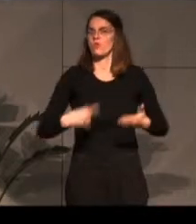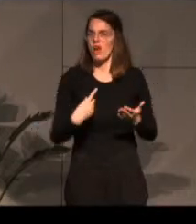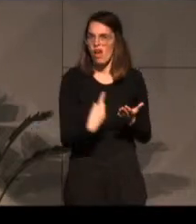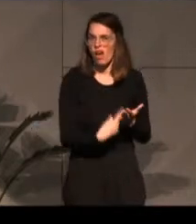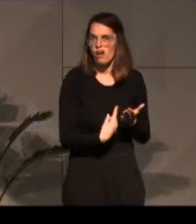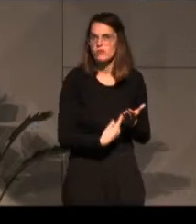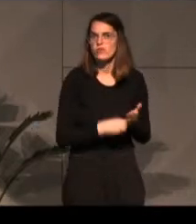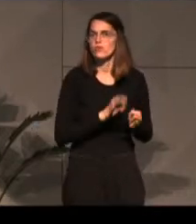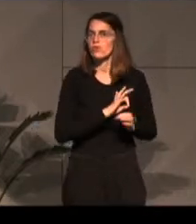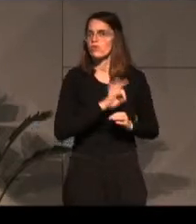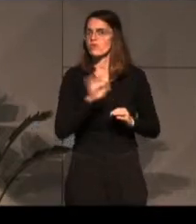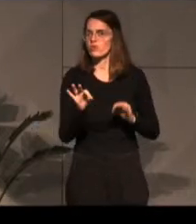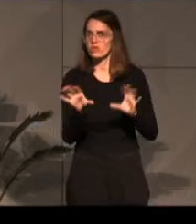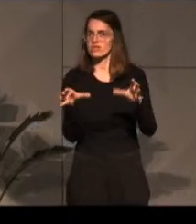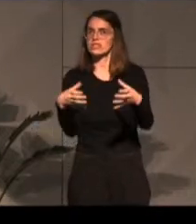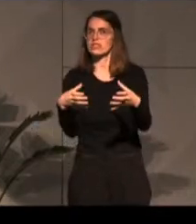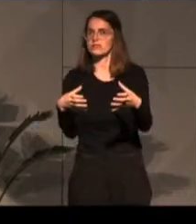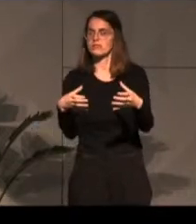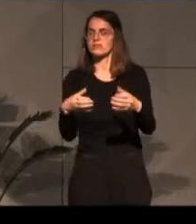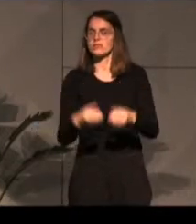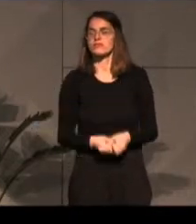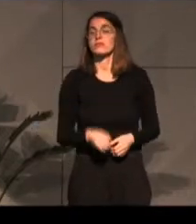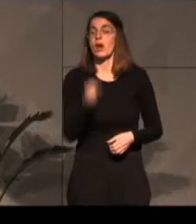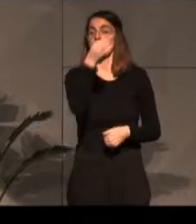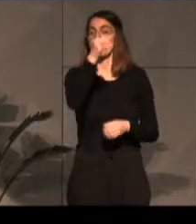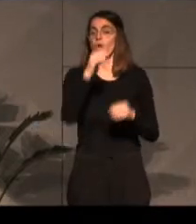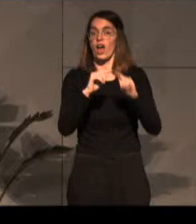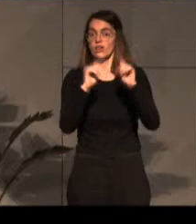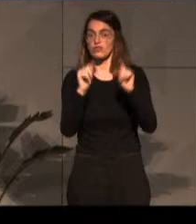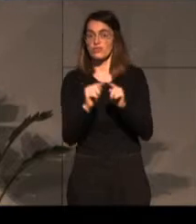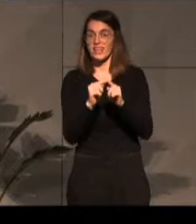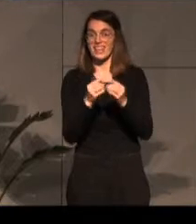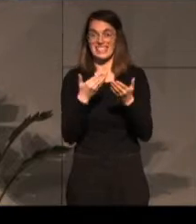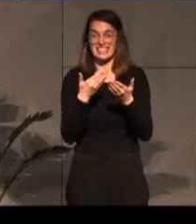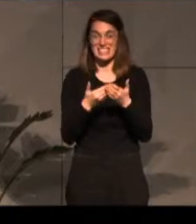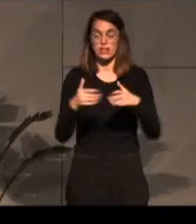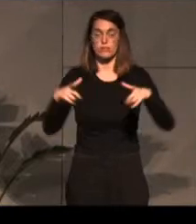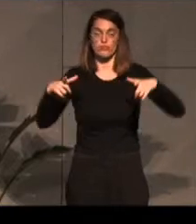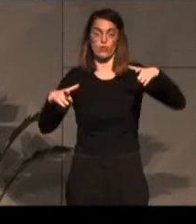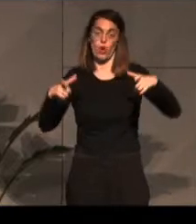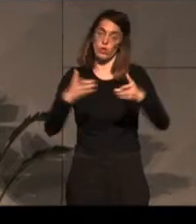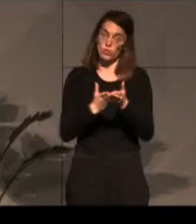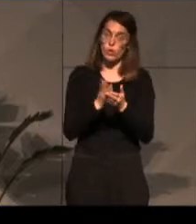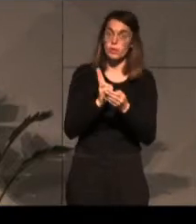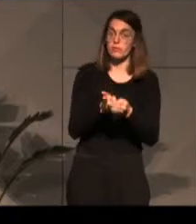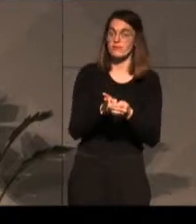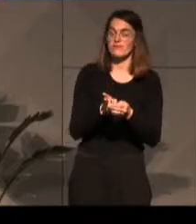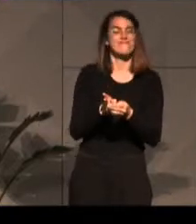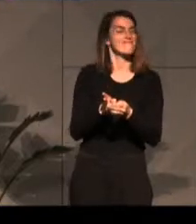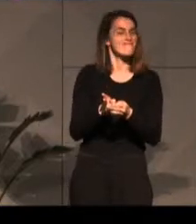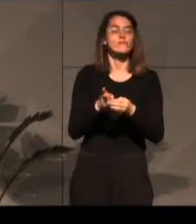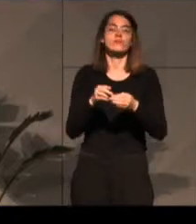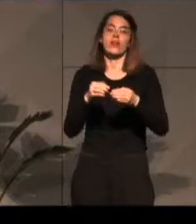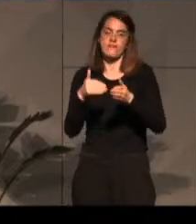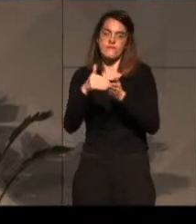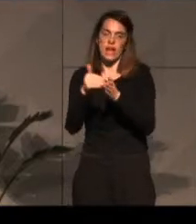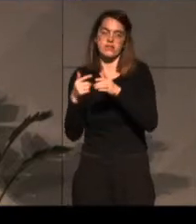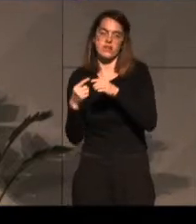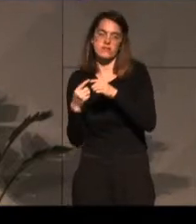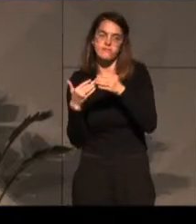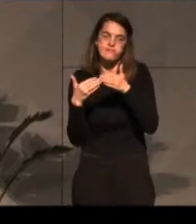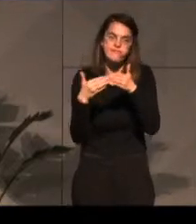challenges come with the COVID-19 pandemic. Polarstern has to leave the flow temporarily. The